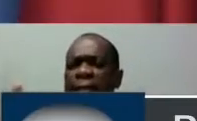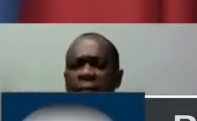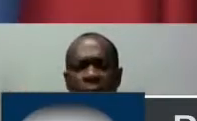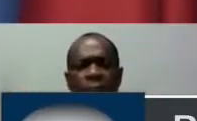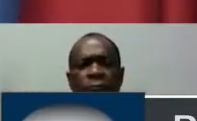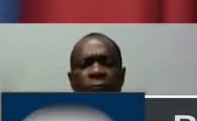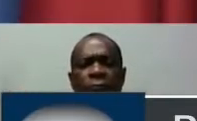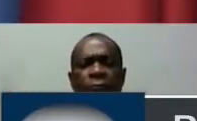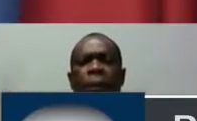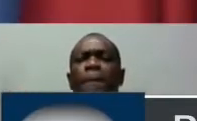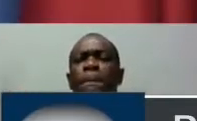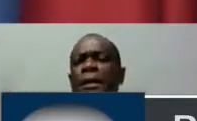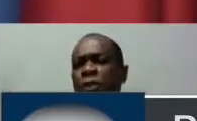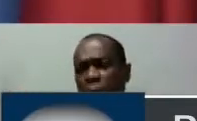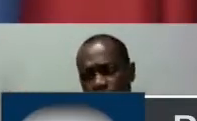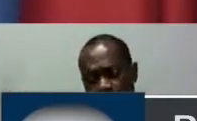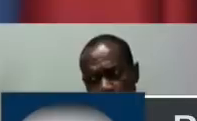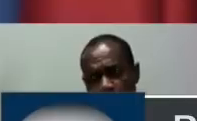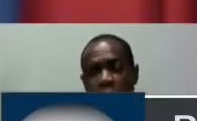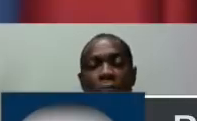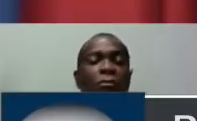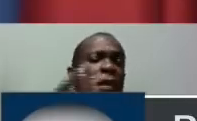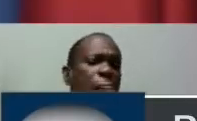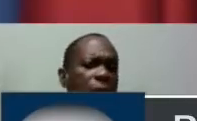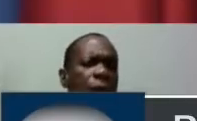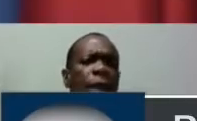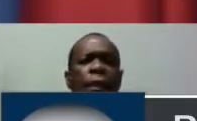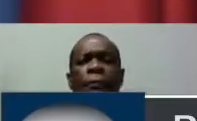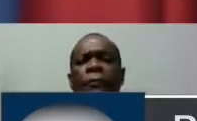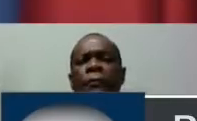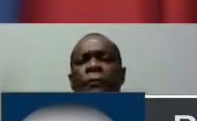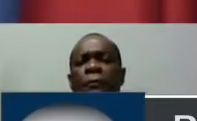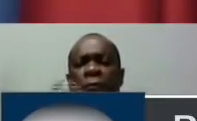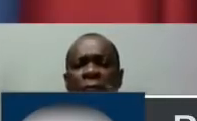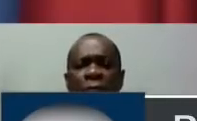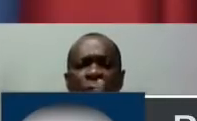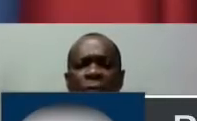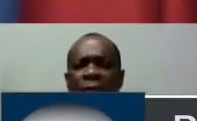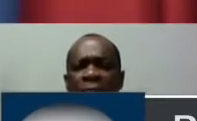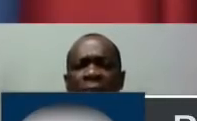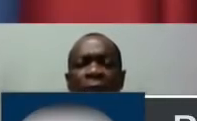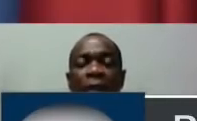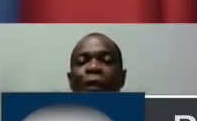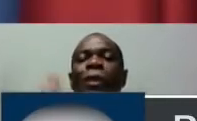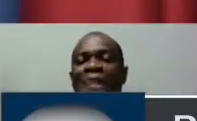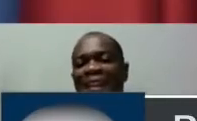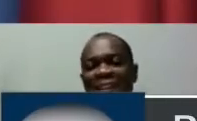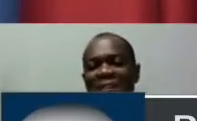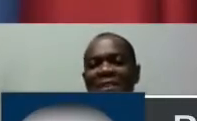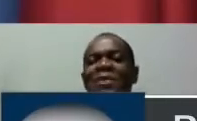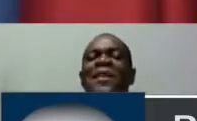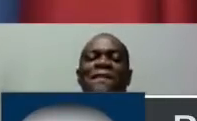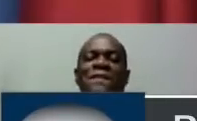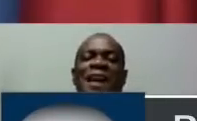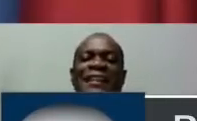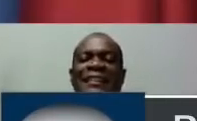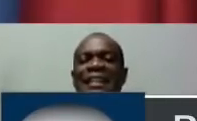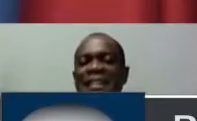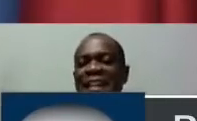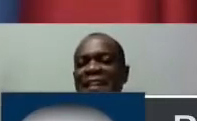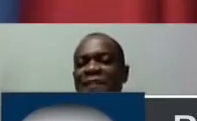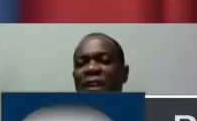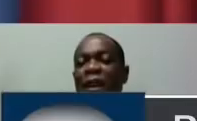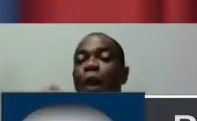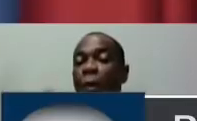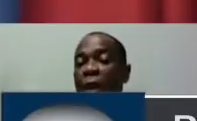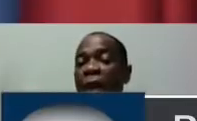of birth, name, etc., it will then provide you with a vaccine certificate. which has a QR code. We have also built out